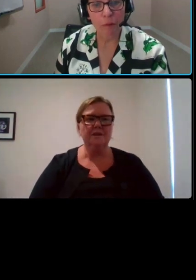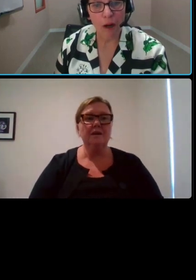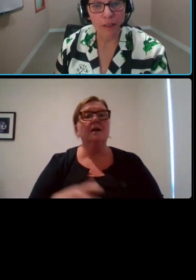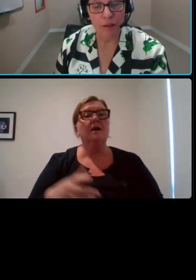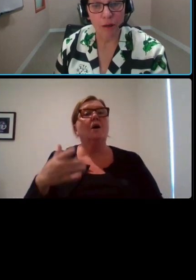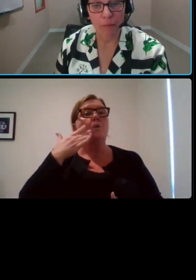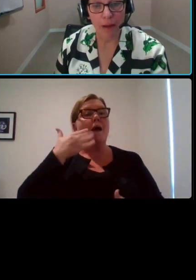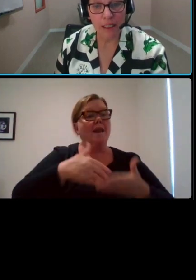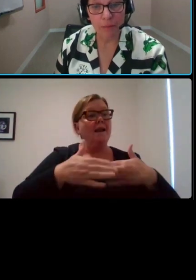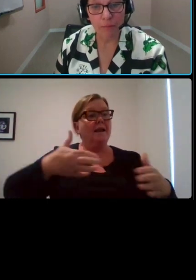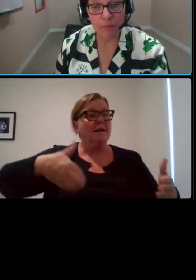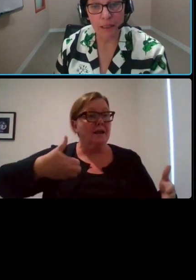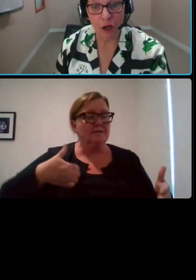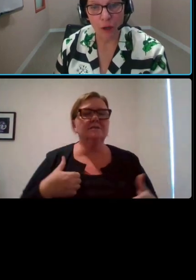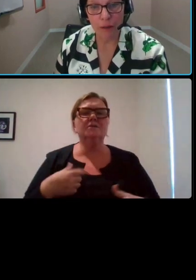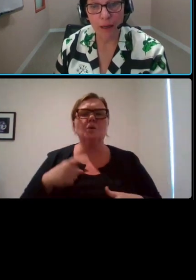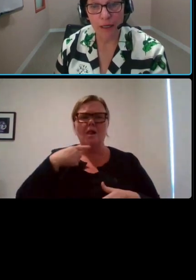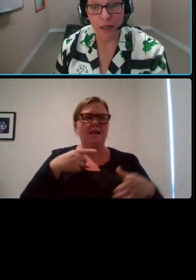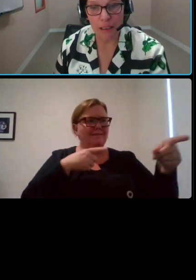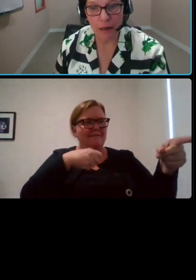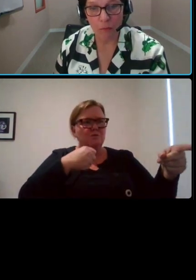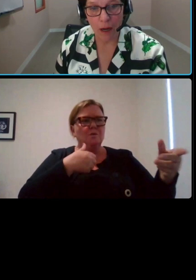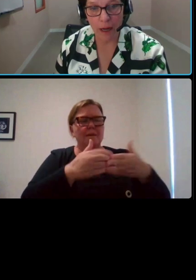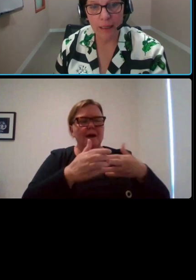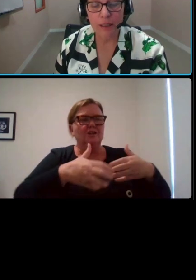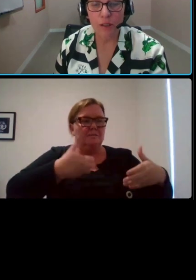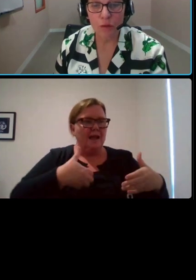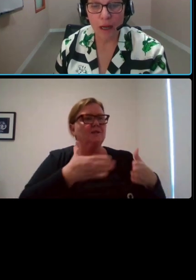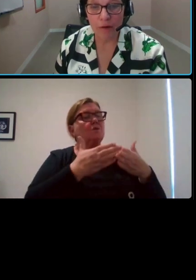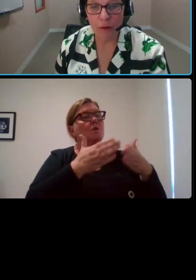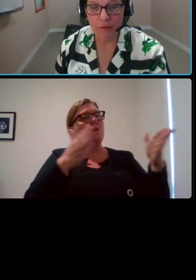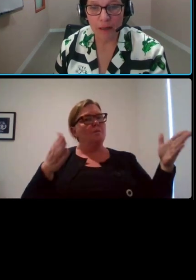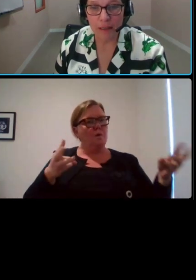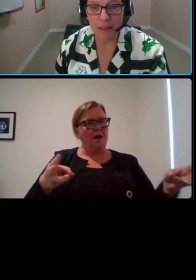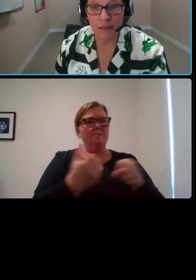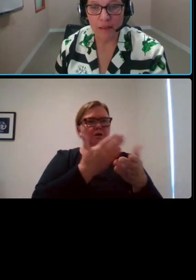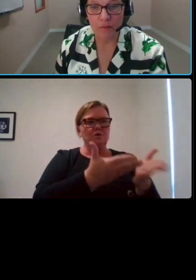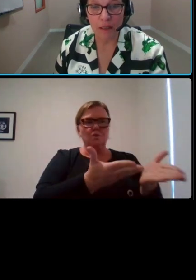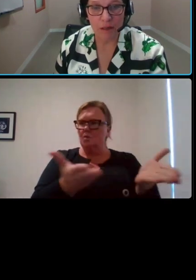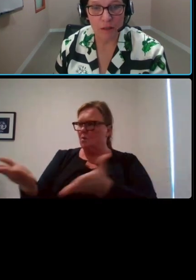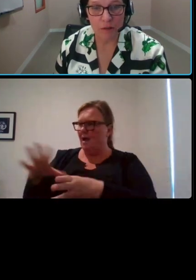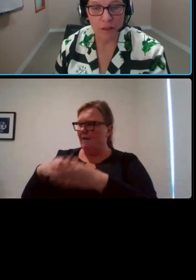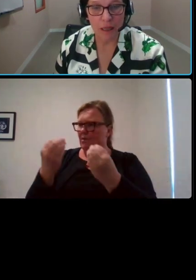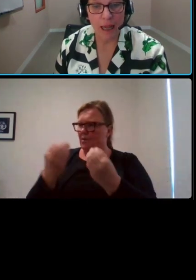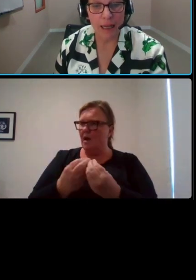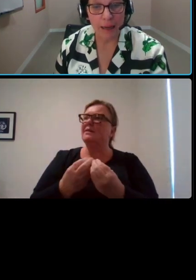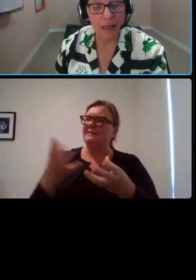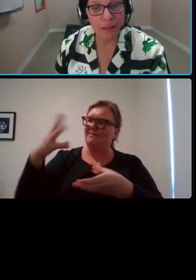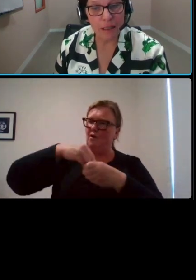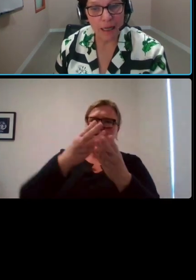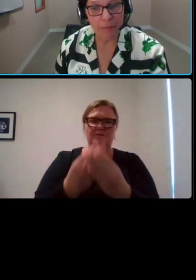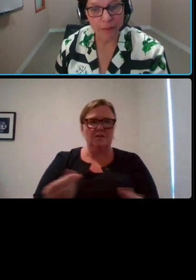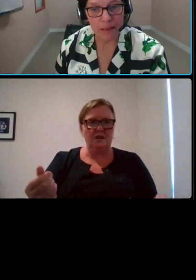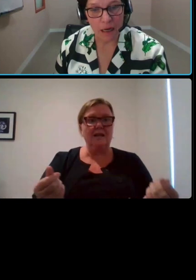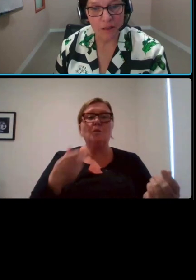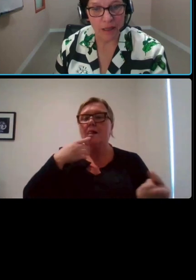providers will be required to manage complaints in an open and transparent way to ensure everyone affected is involved in the resolution and kept